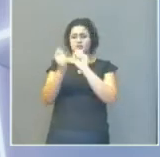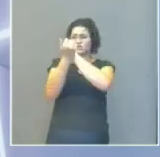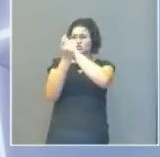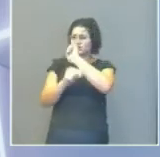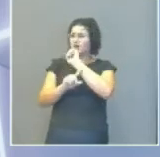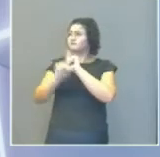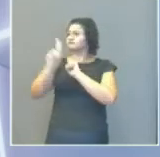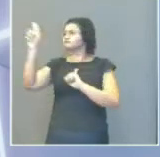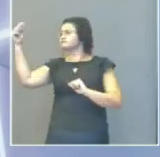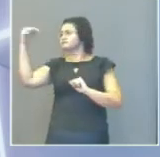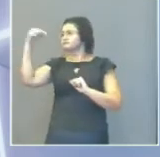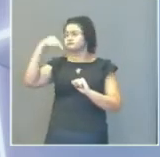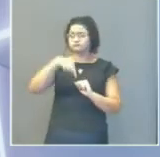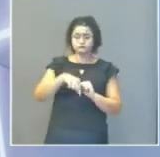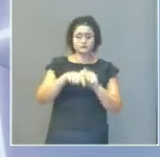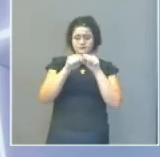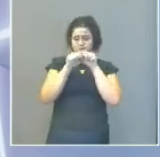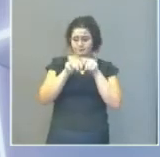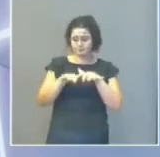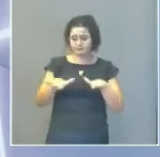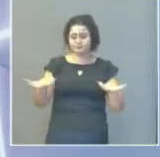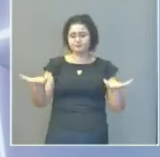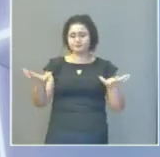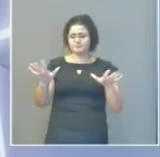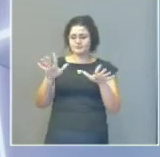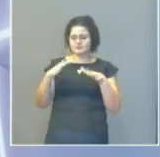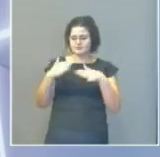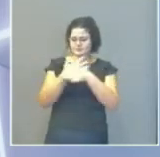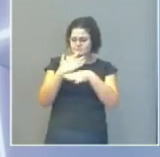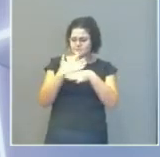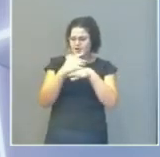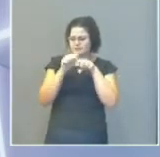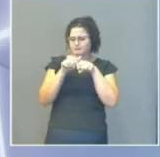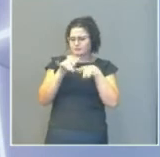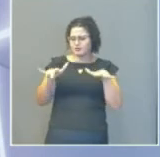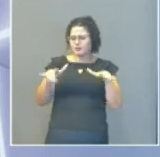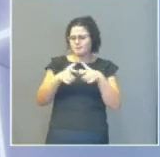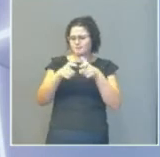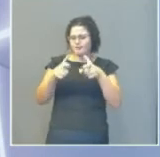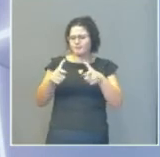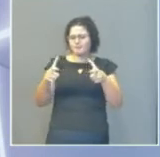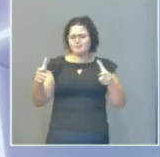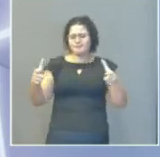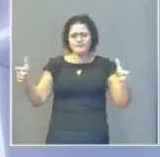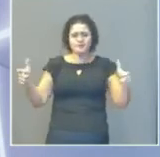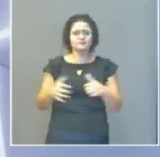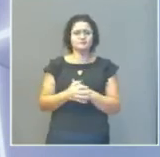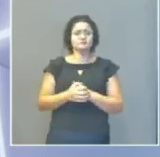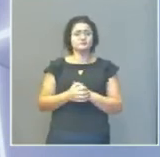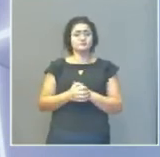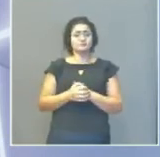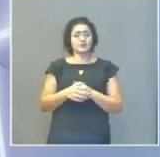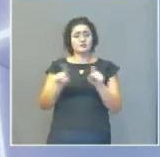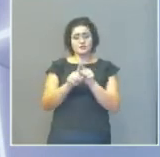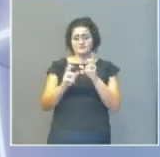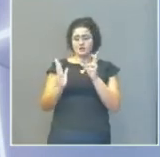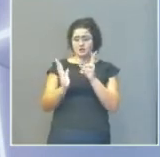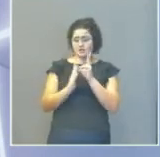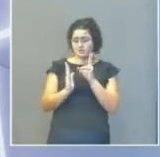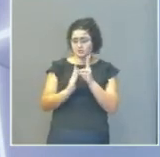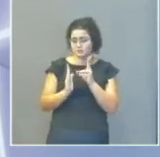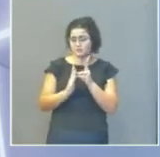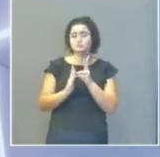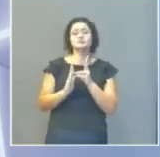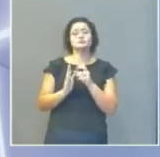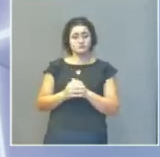the proliferation of cities and settlements. It involves the wiping away of indigenous communities. The human